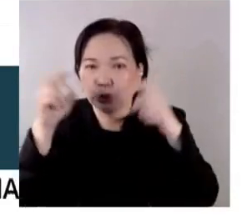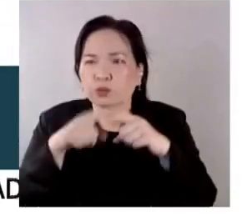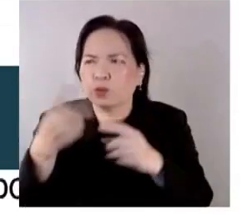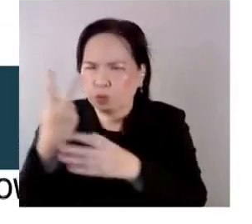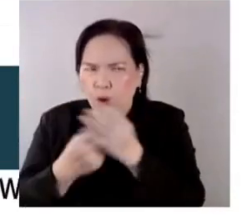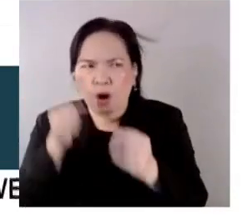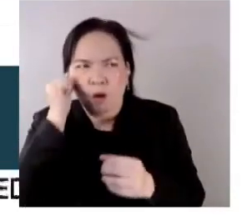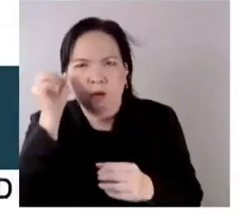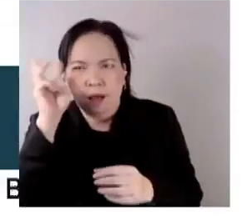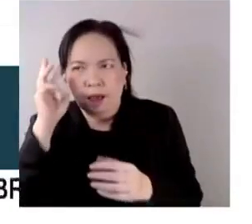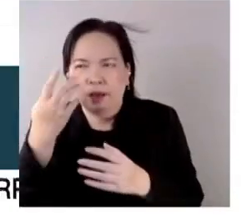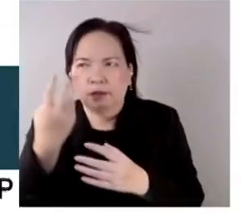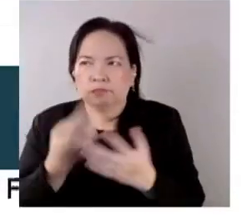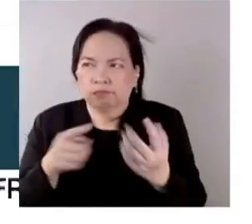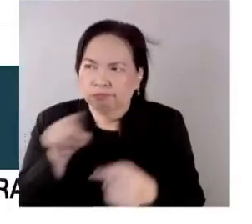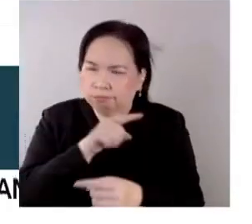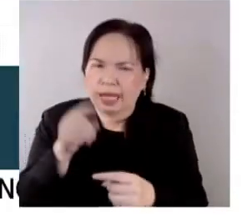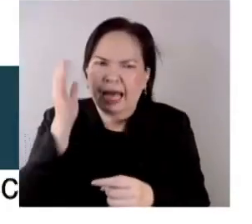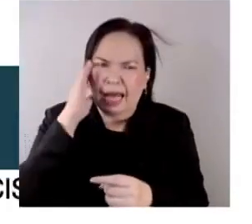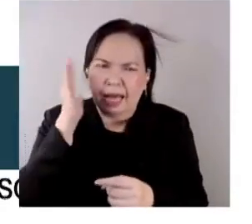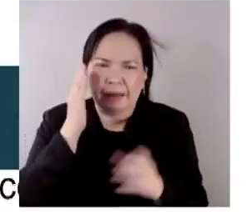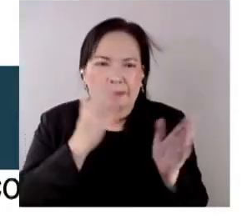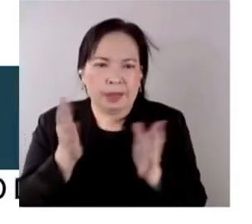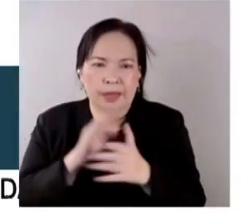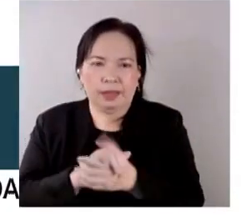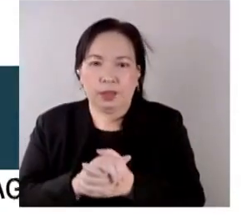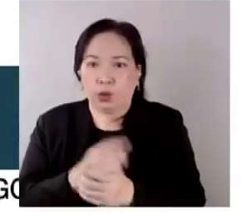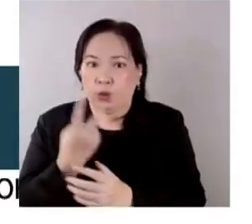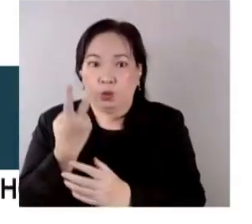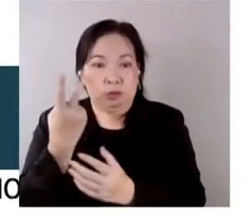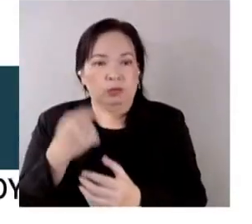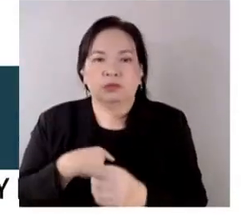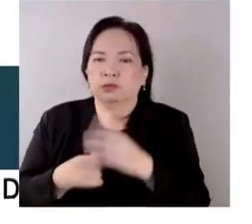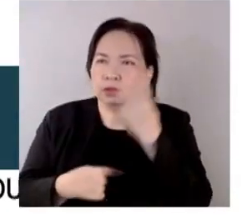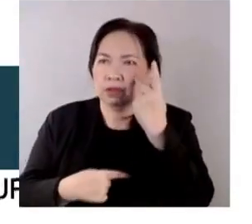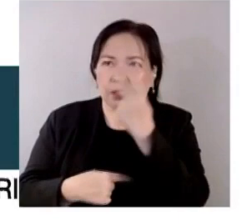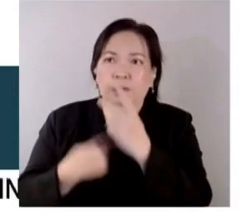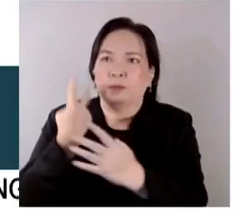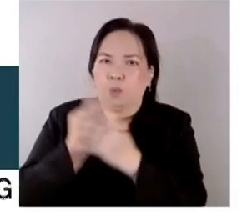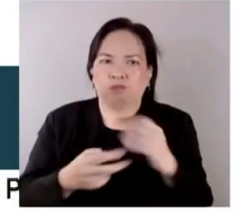Correct. And both are immovable when it comes to these intentions.